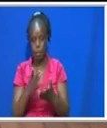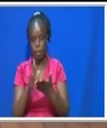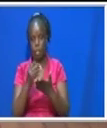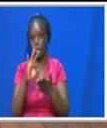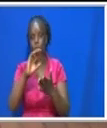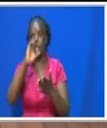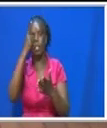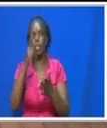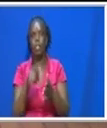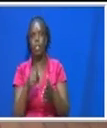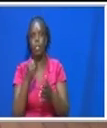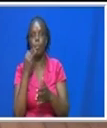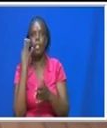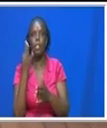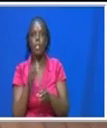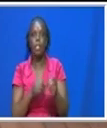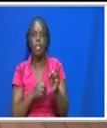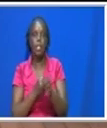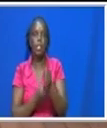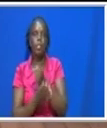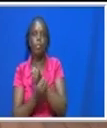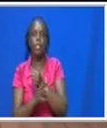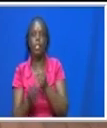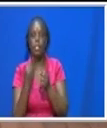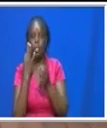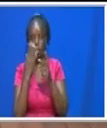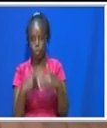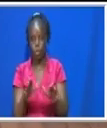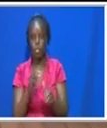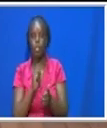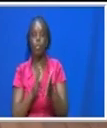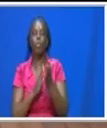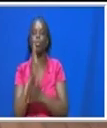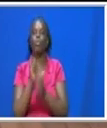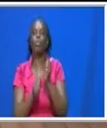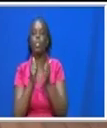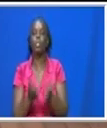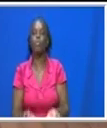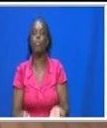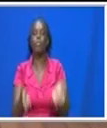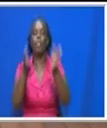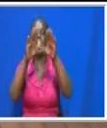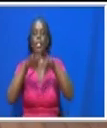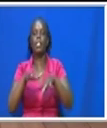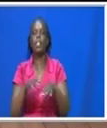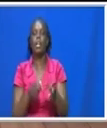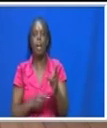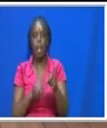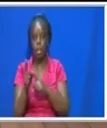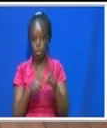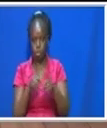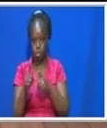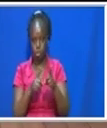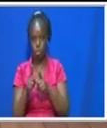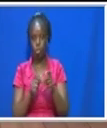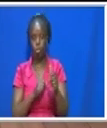Then we have explain 3 ways through which floods are controlled in Kenya. Explain 3